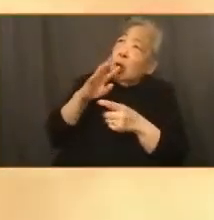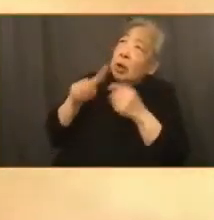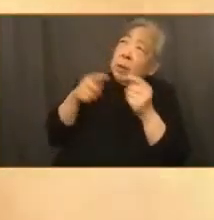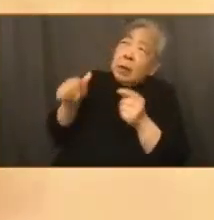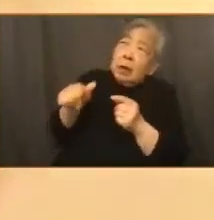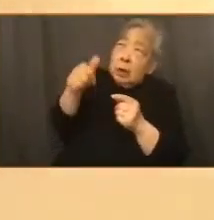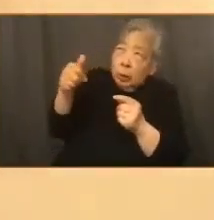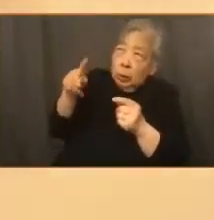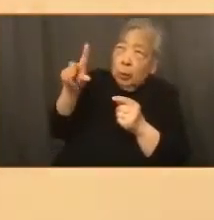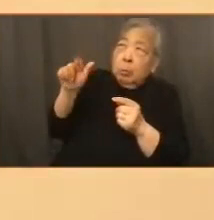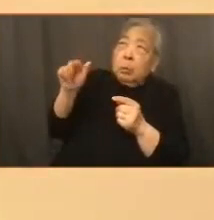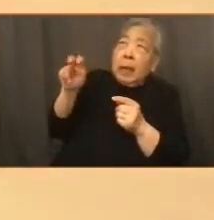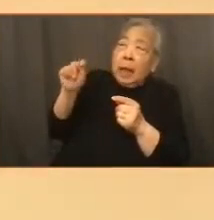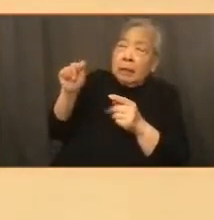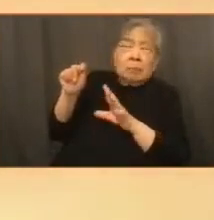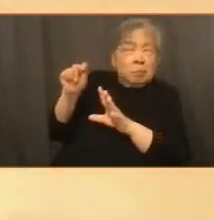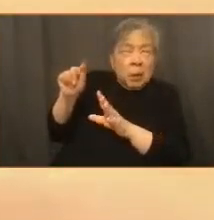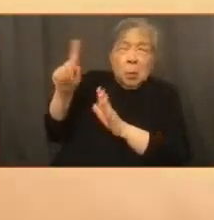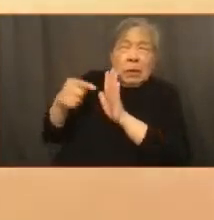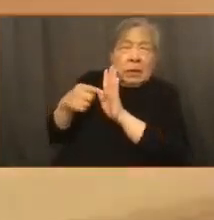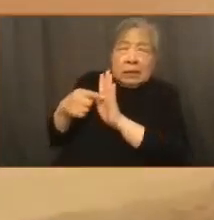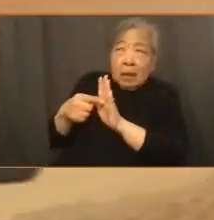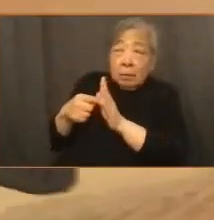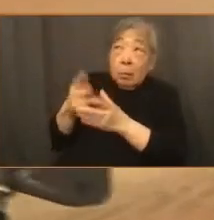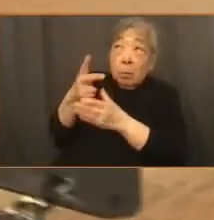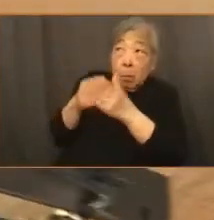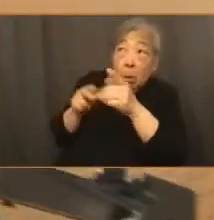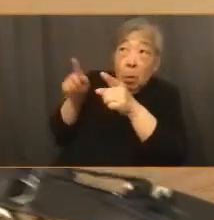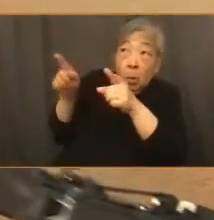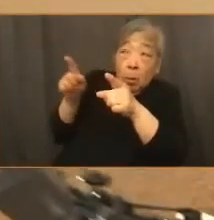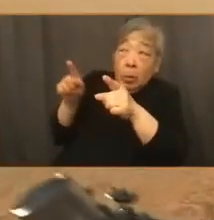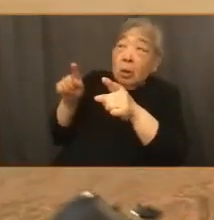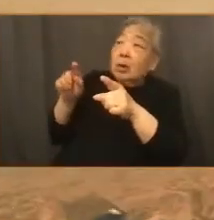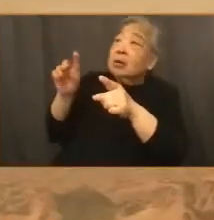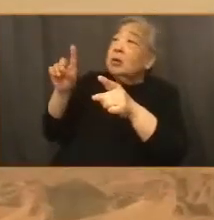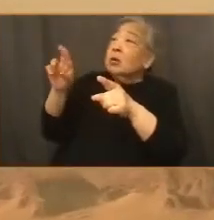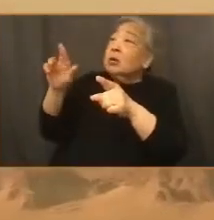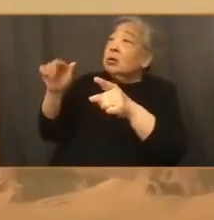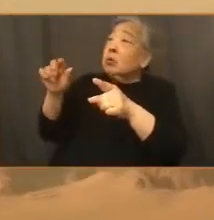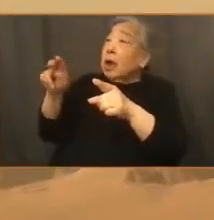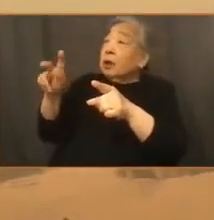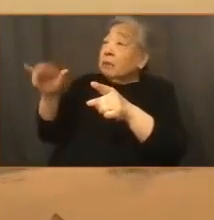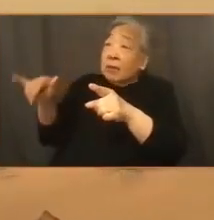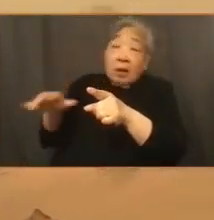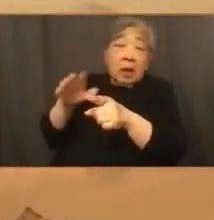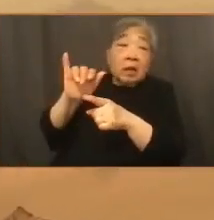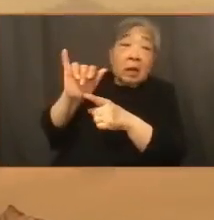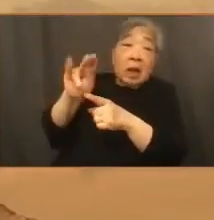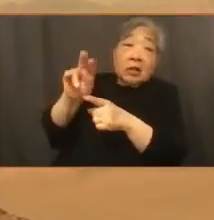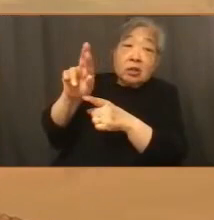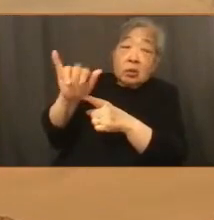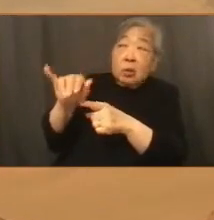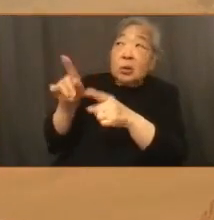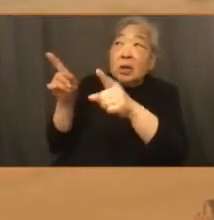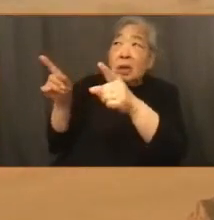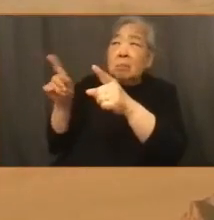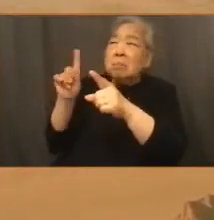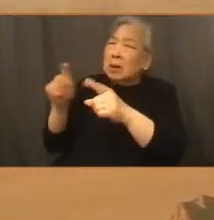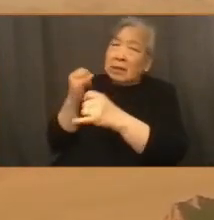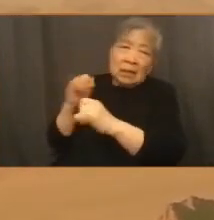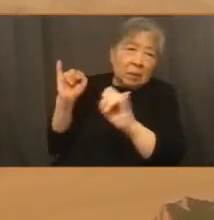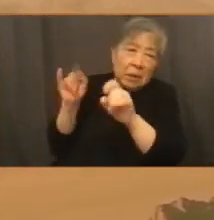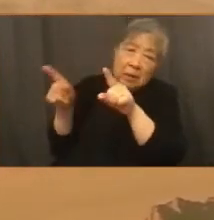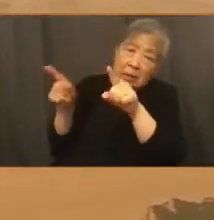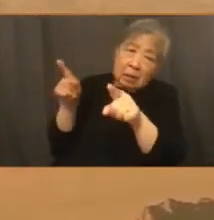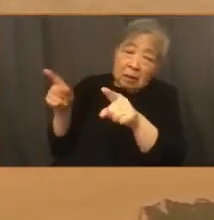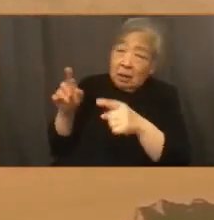One example is that flights for both Ingenuity and Dragonfly are autonomous. Titan is very far from Earth. It takes over an hour to